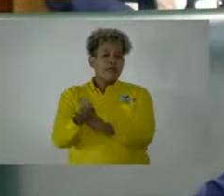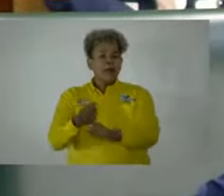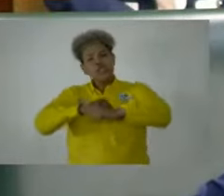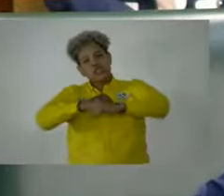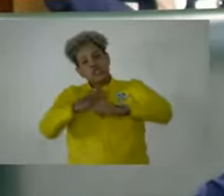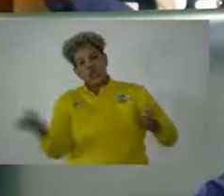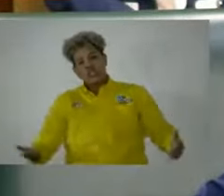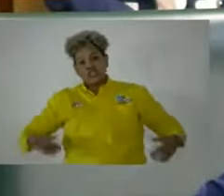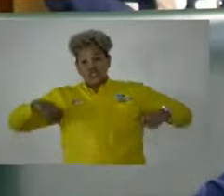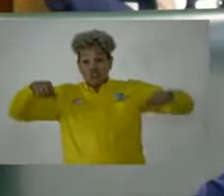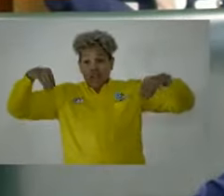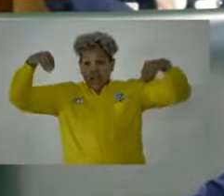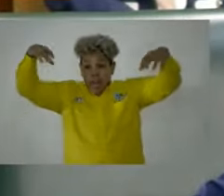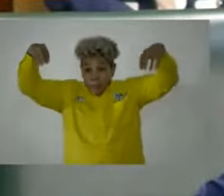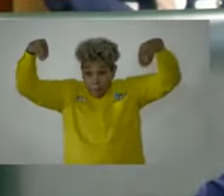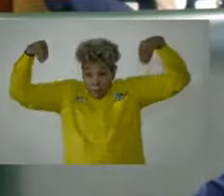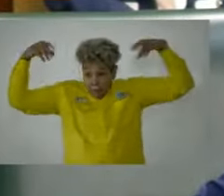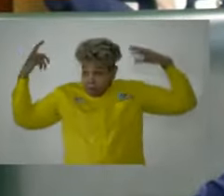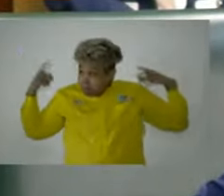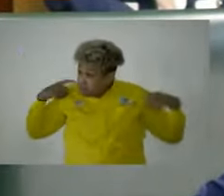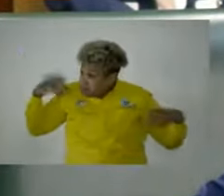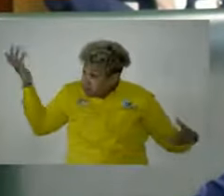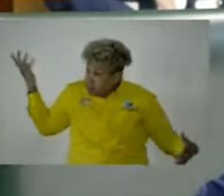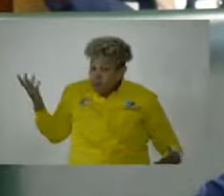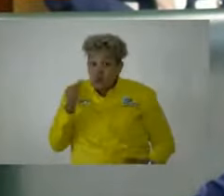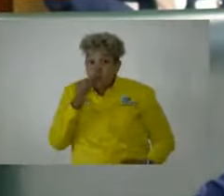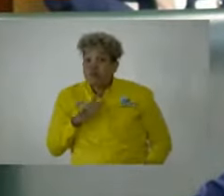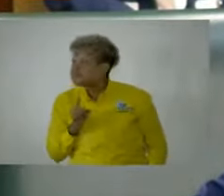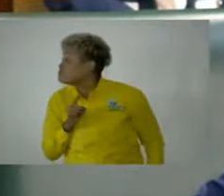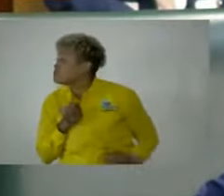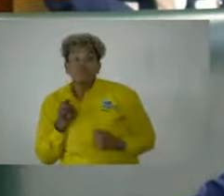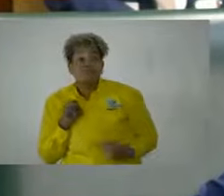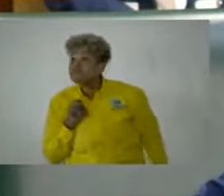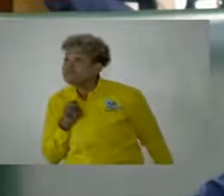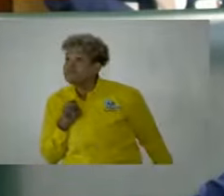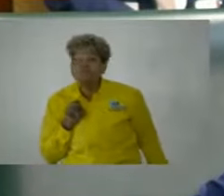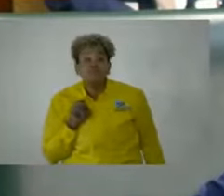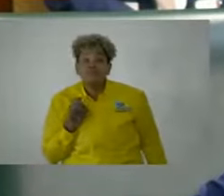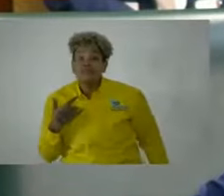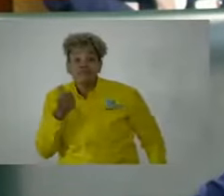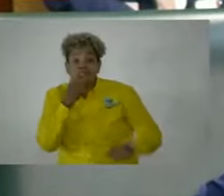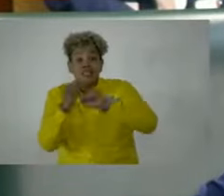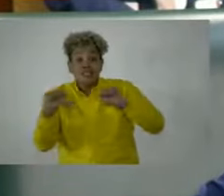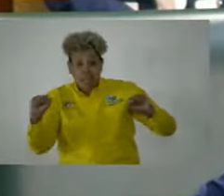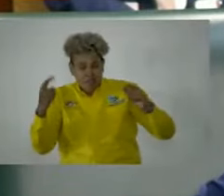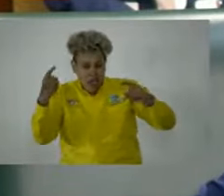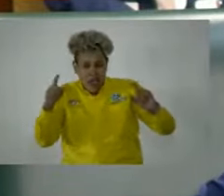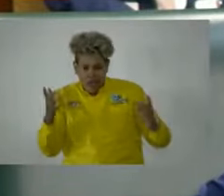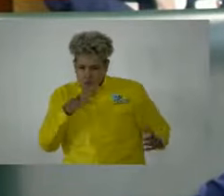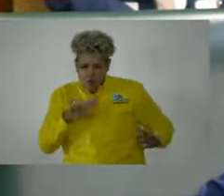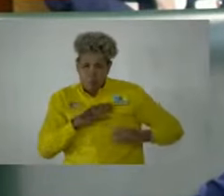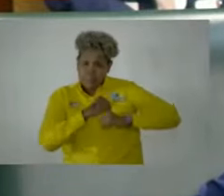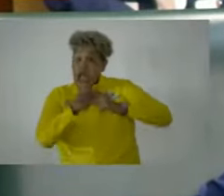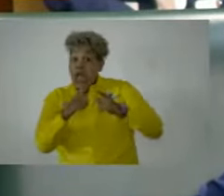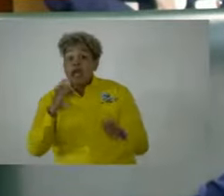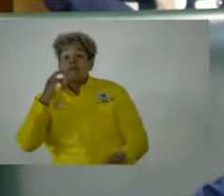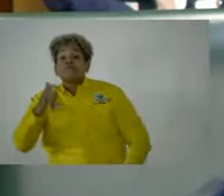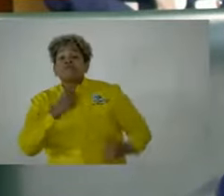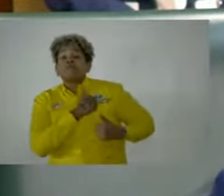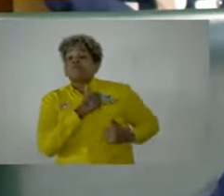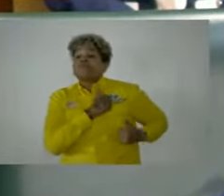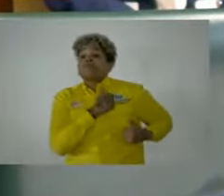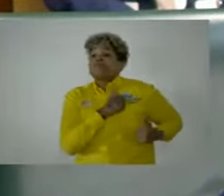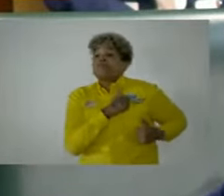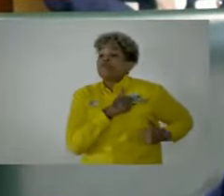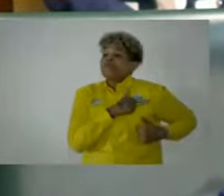security. If streetlights don't work, it compromises women's, in particular, sense of security. And if militarization